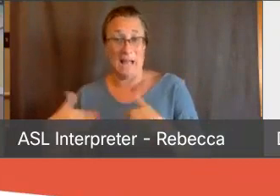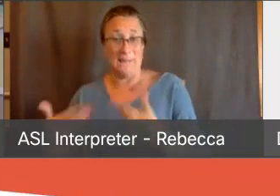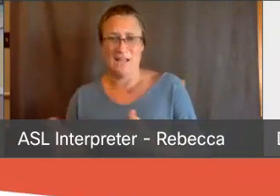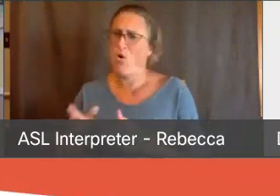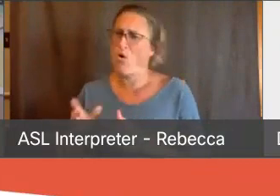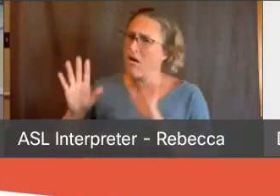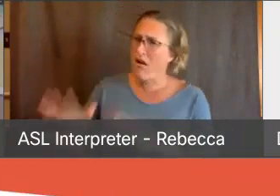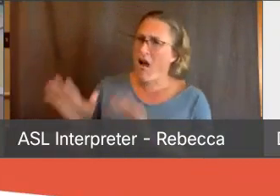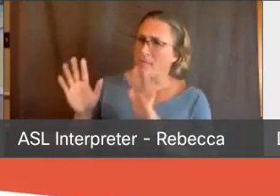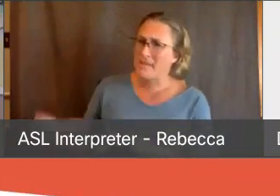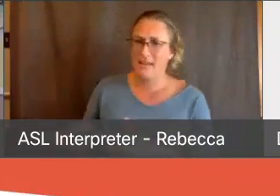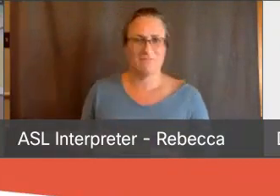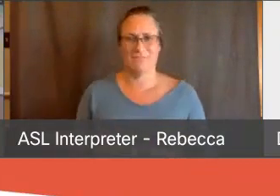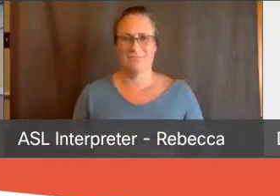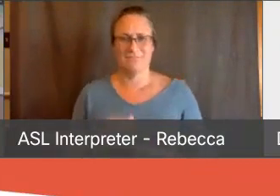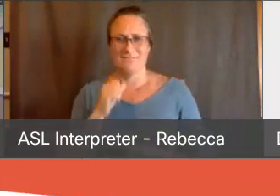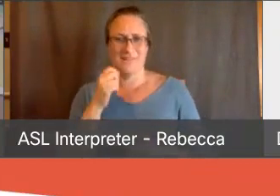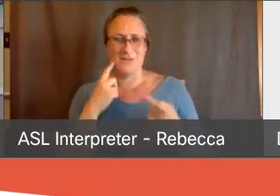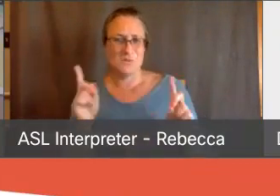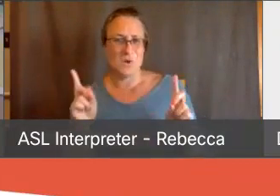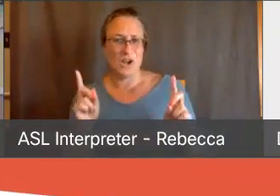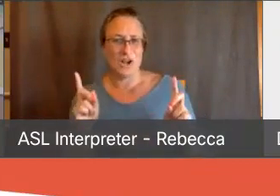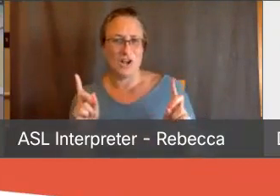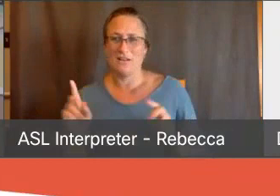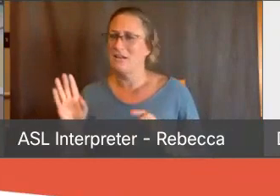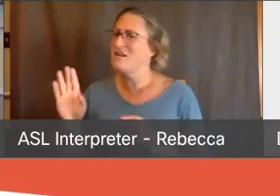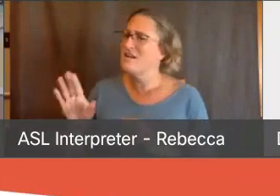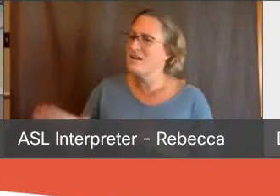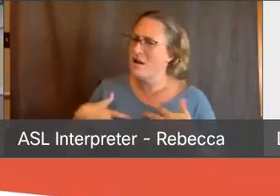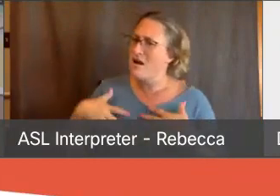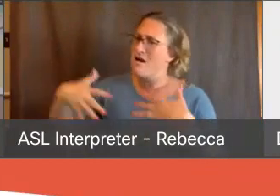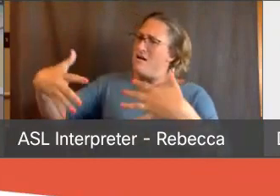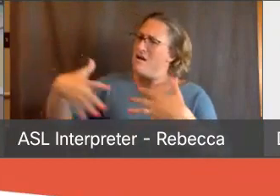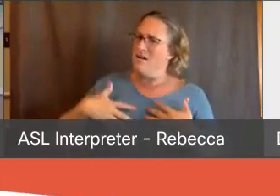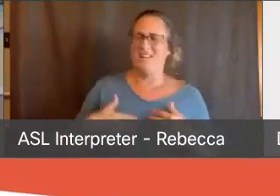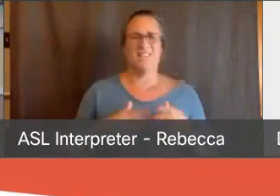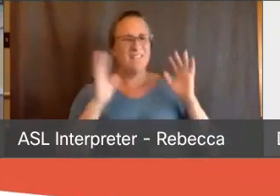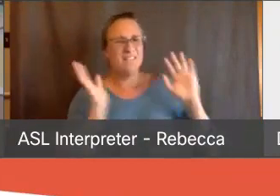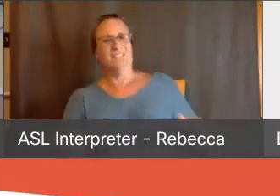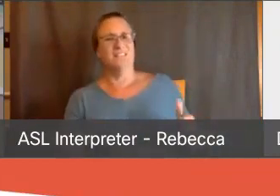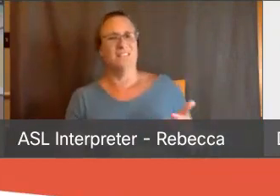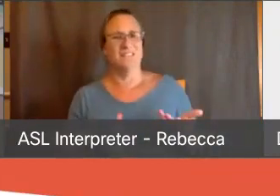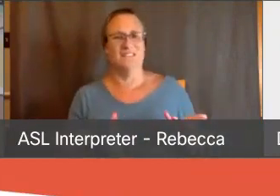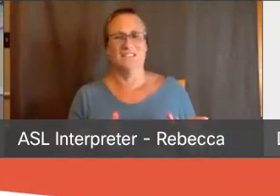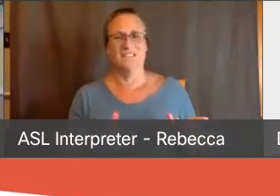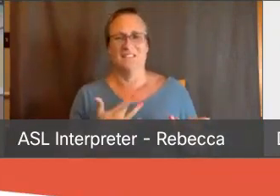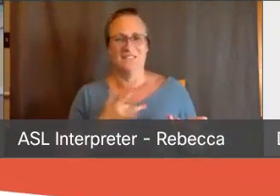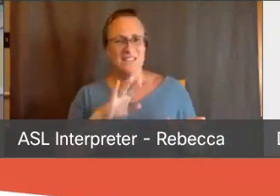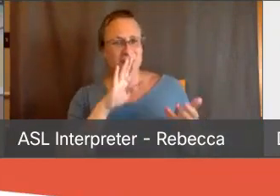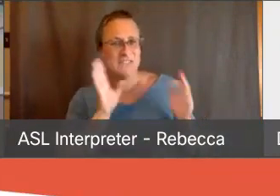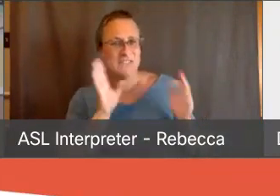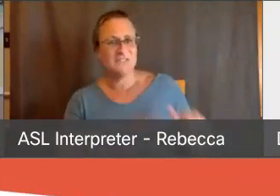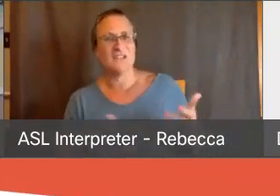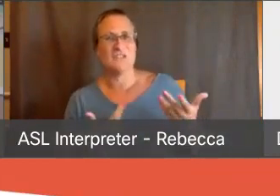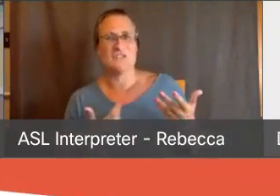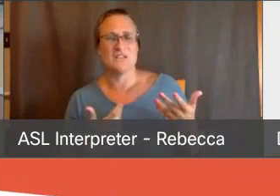down. And the second worst thing you can tell them is to take a deep breath, because we kind of know that that's like the same idea. And that